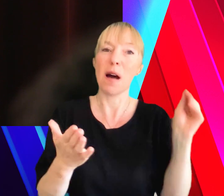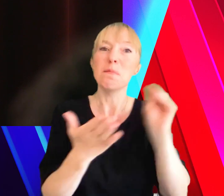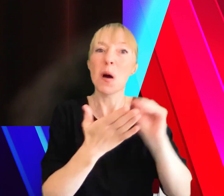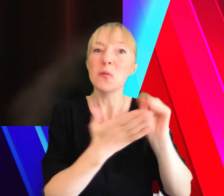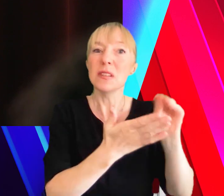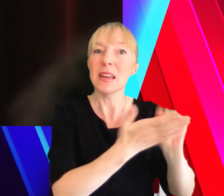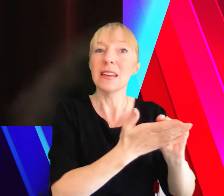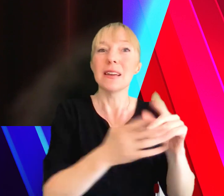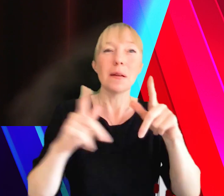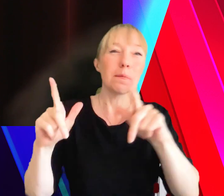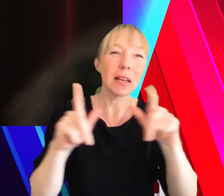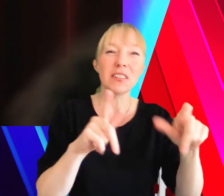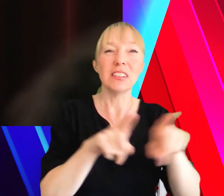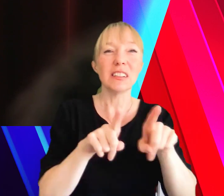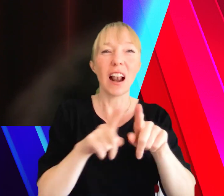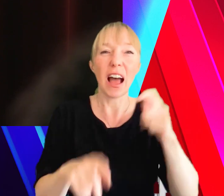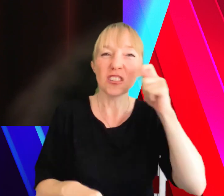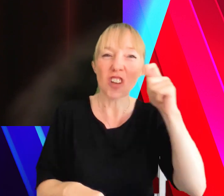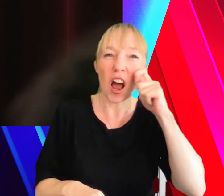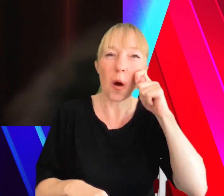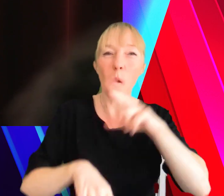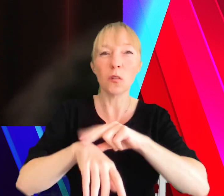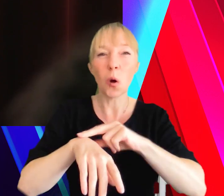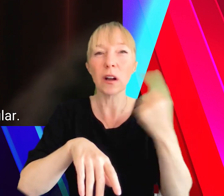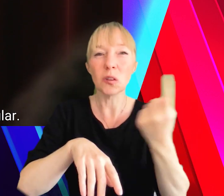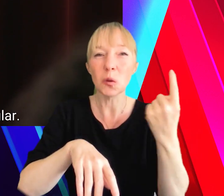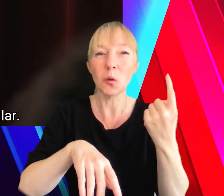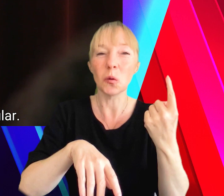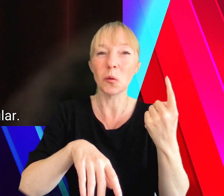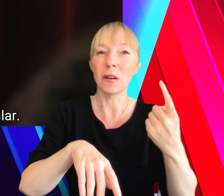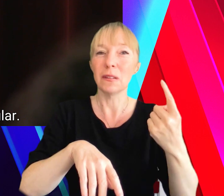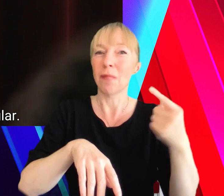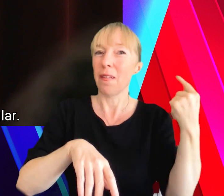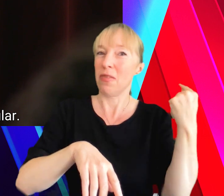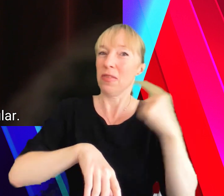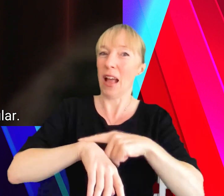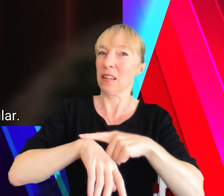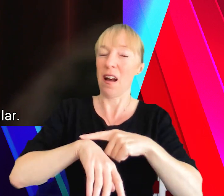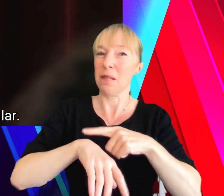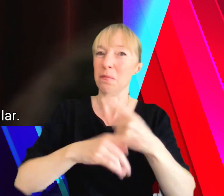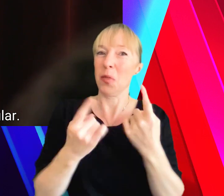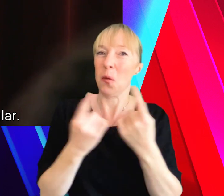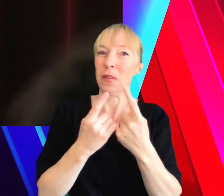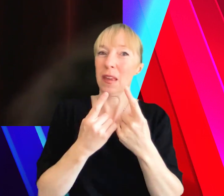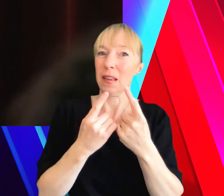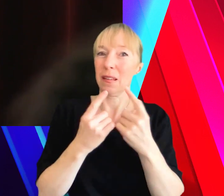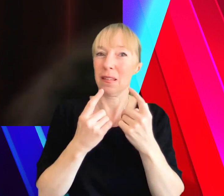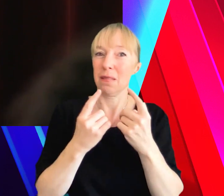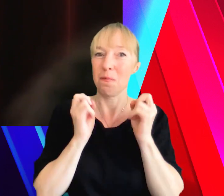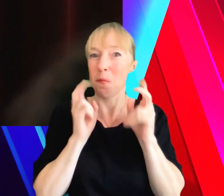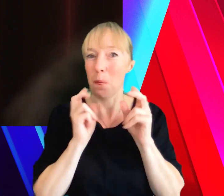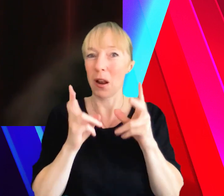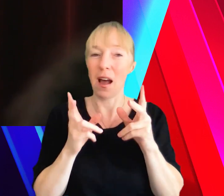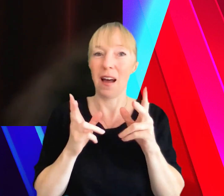like those kinds of people, like Sherlock, Doctor Who, back when those things were very popular. And then